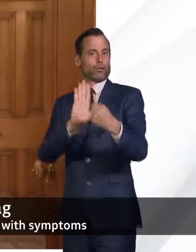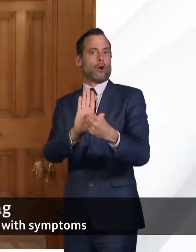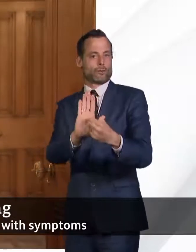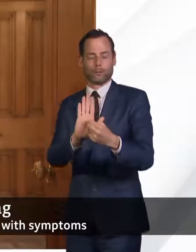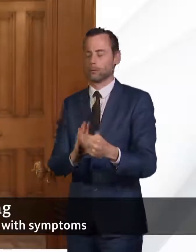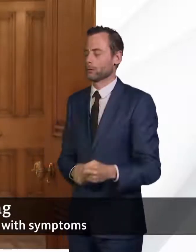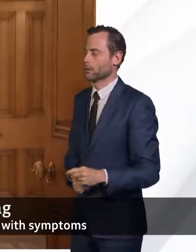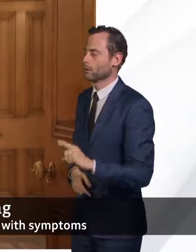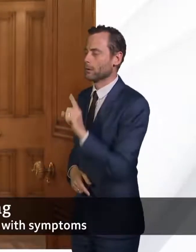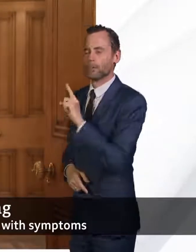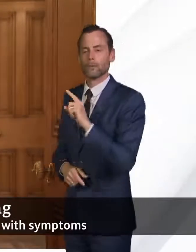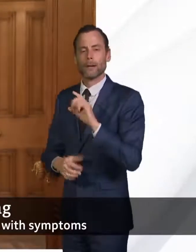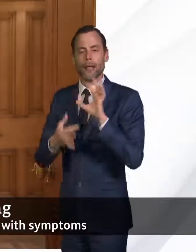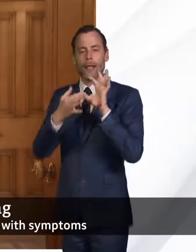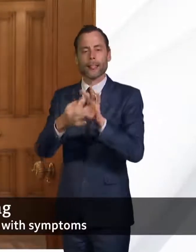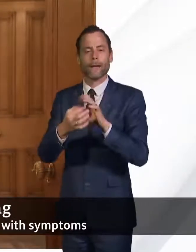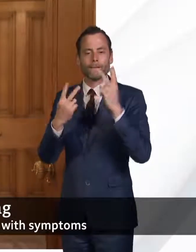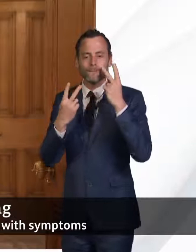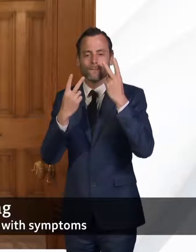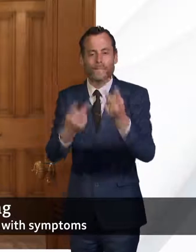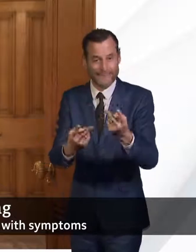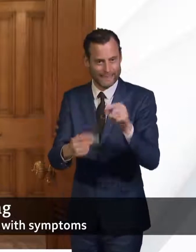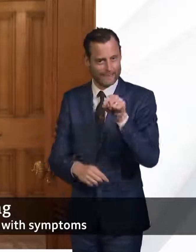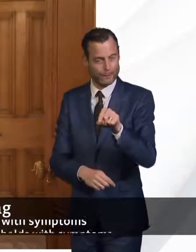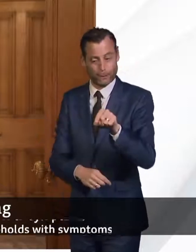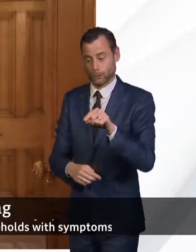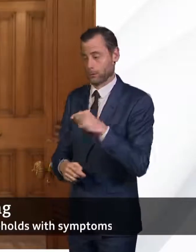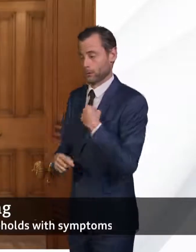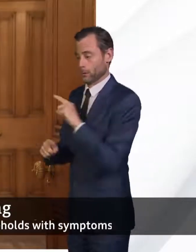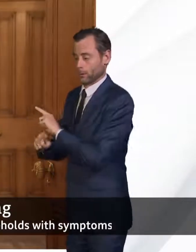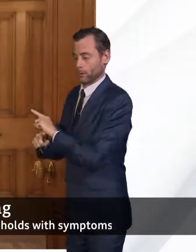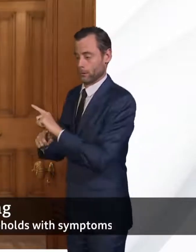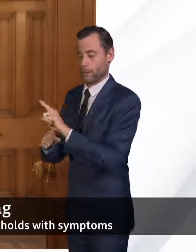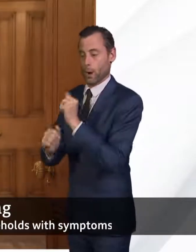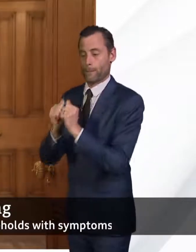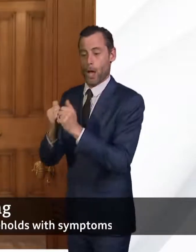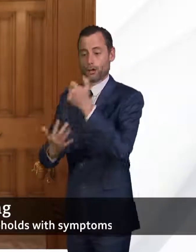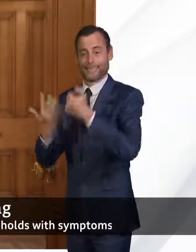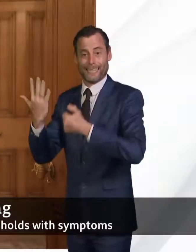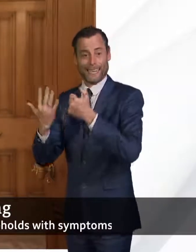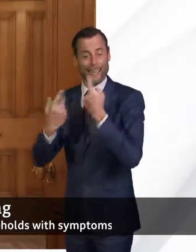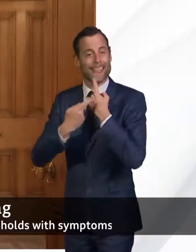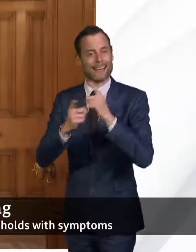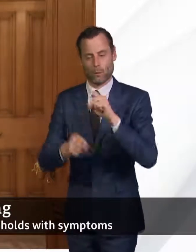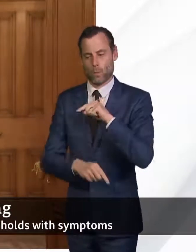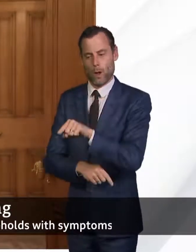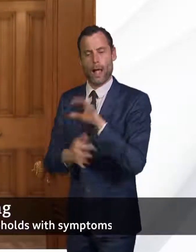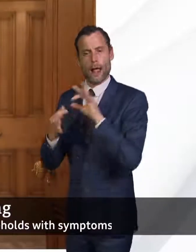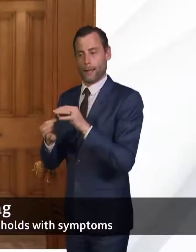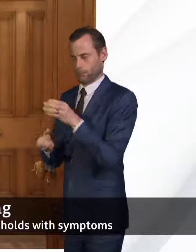that our clinical advisors gave us, which is that before there was a widespread